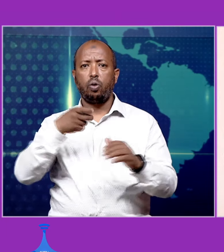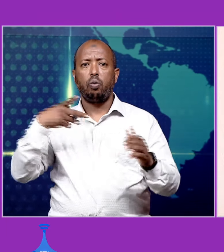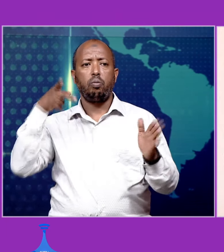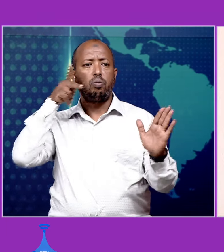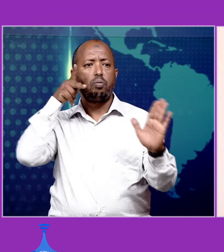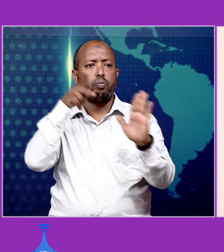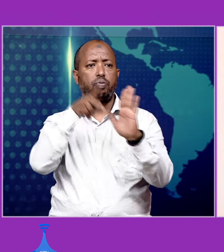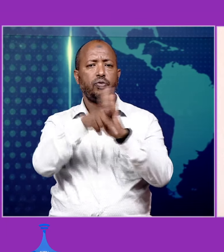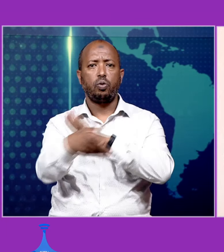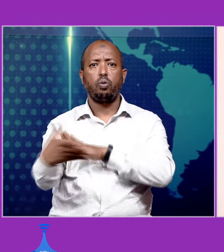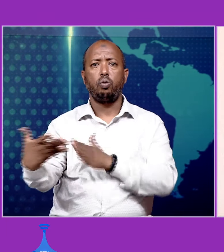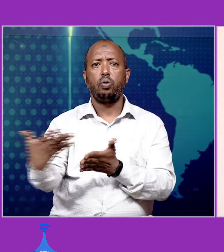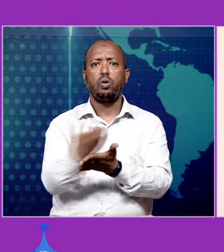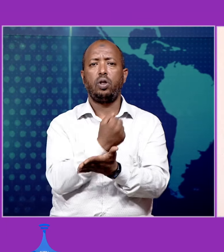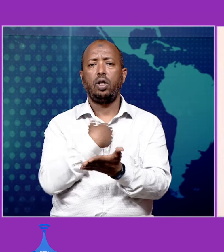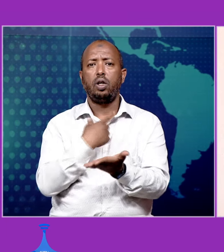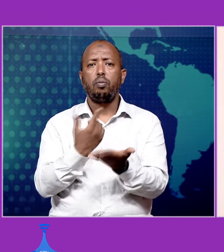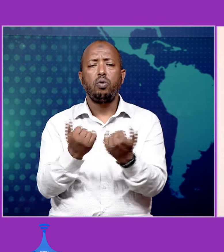mentinator of